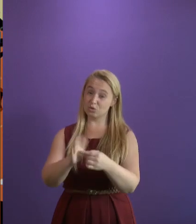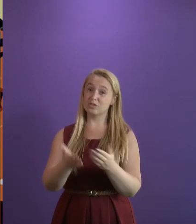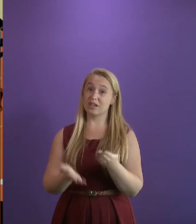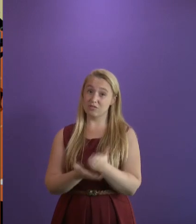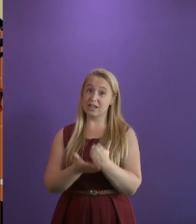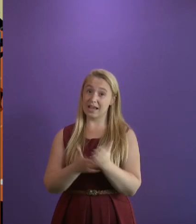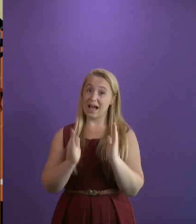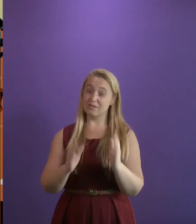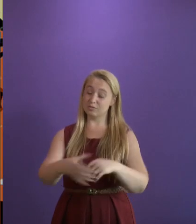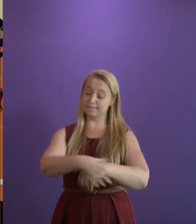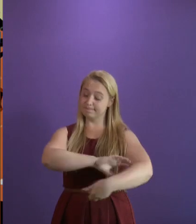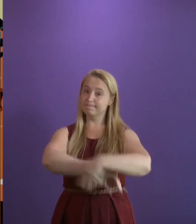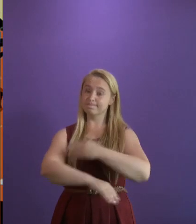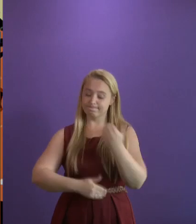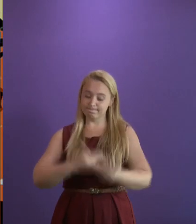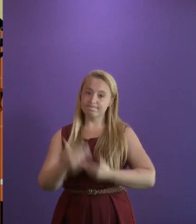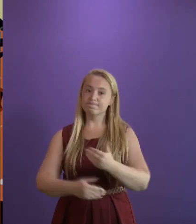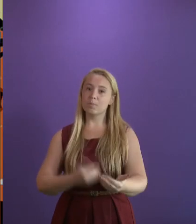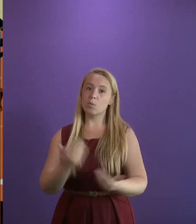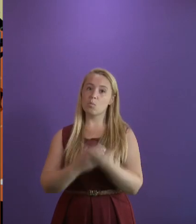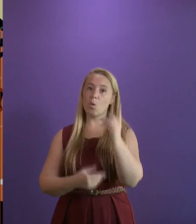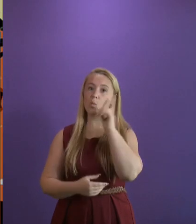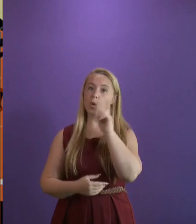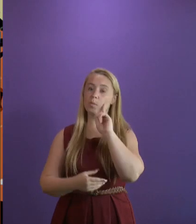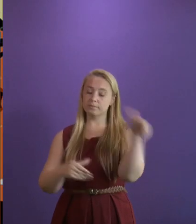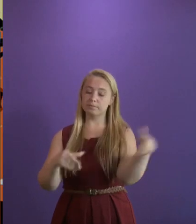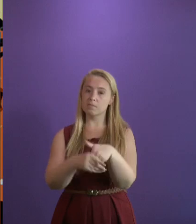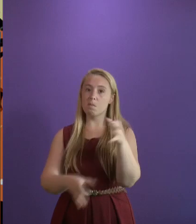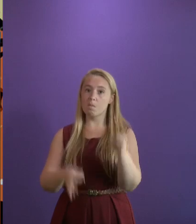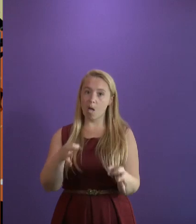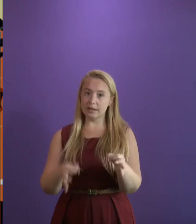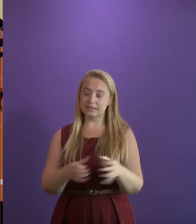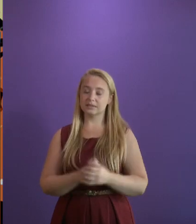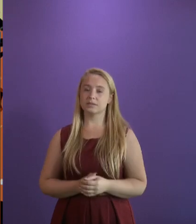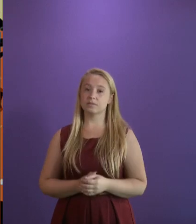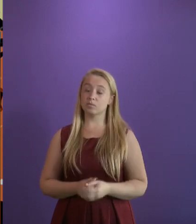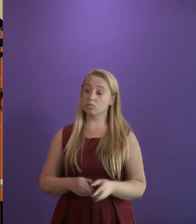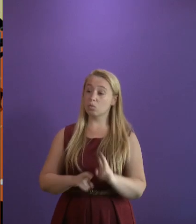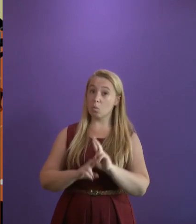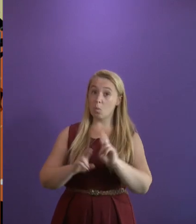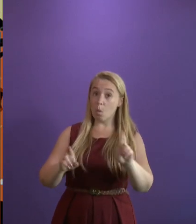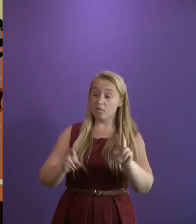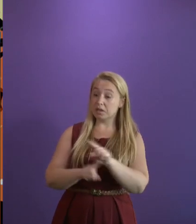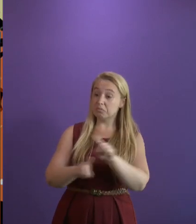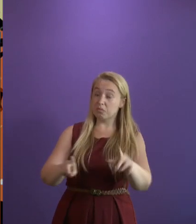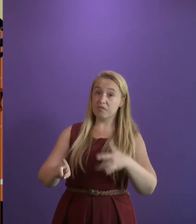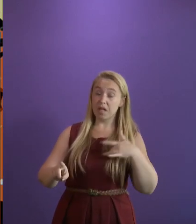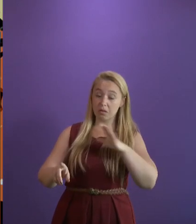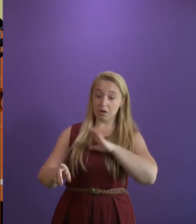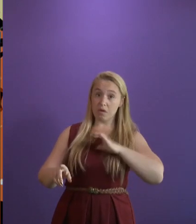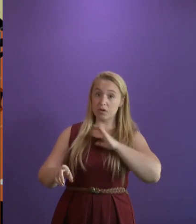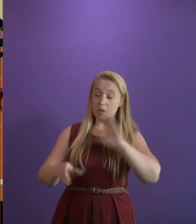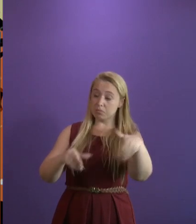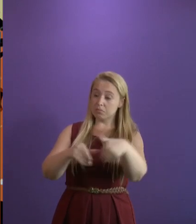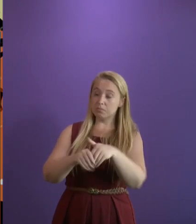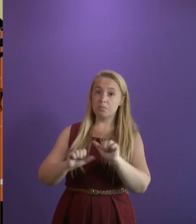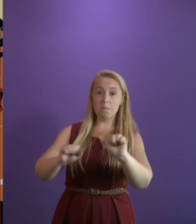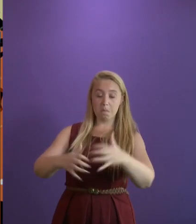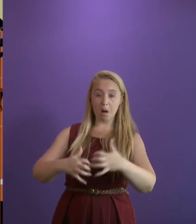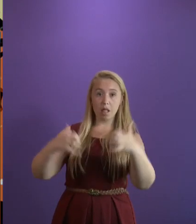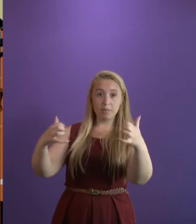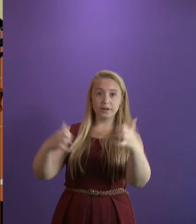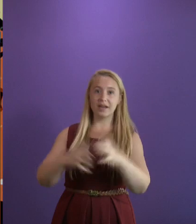to go. So today, I hope you feel comfortable in your Parliament, and I'm genuinely looking forward